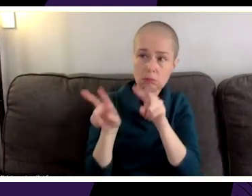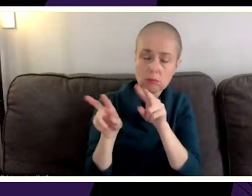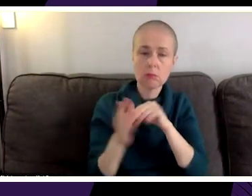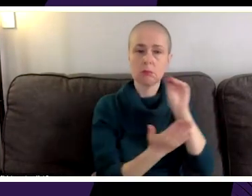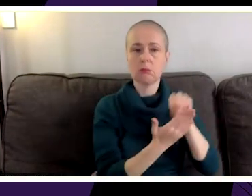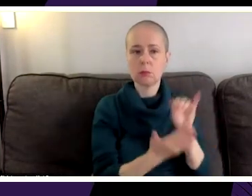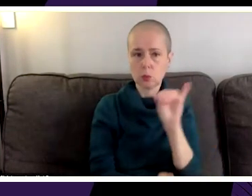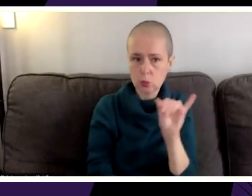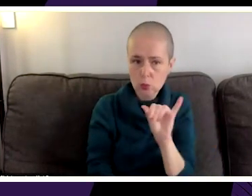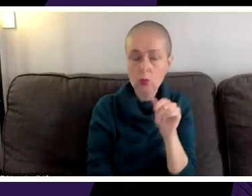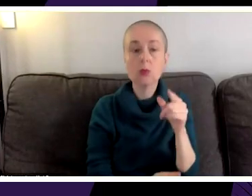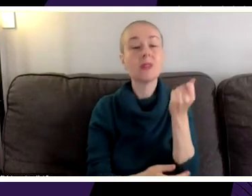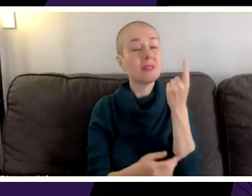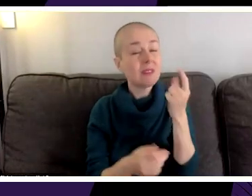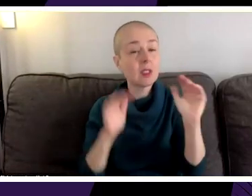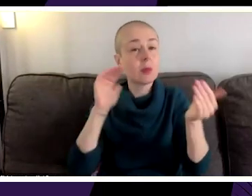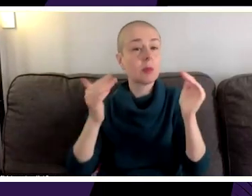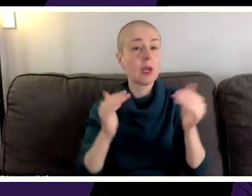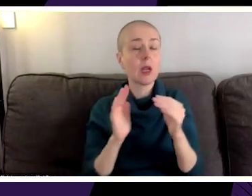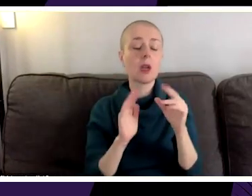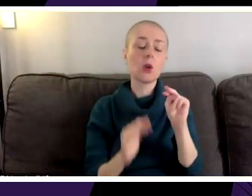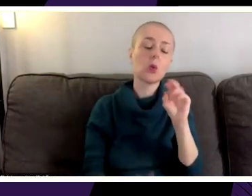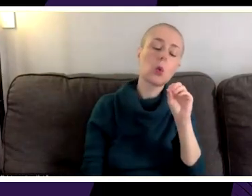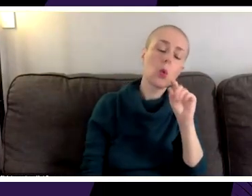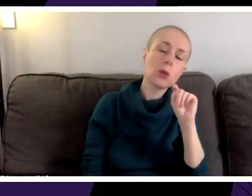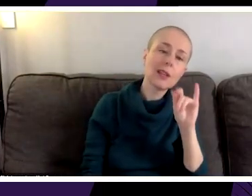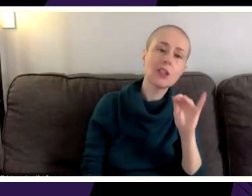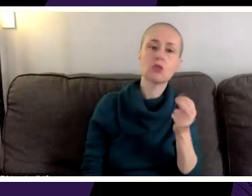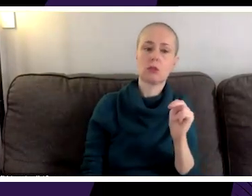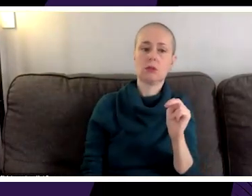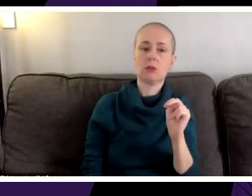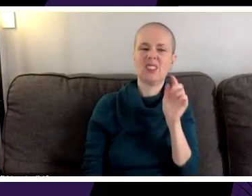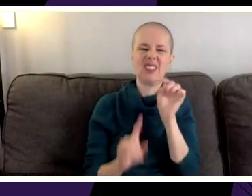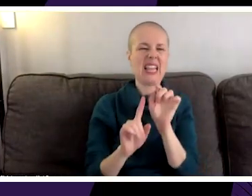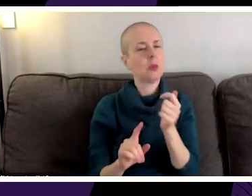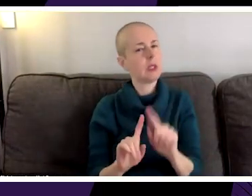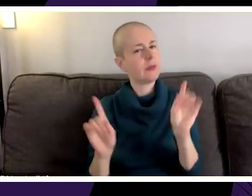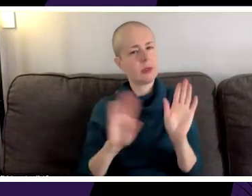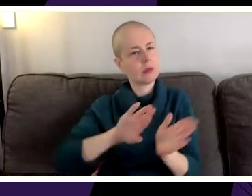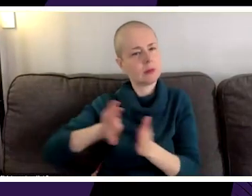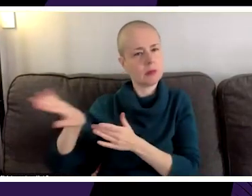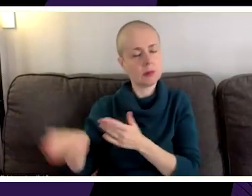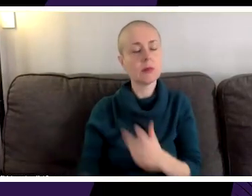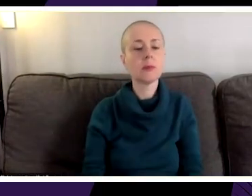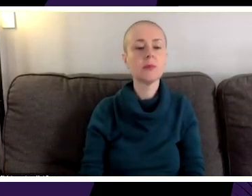But it's different than, say, like notation or Laban notation, and that's not really what this project is about.